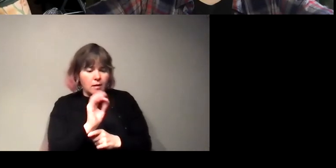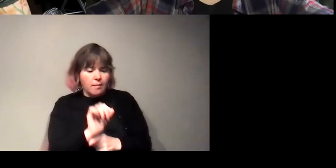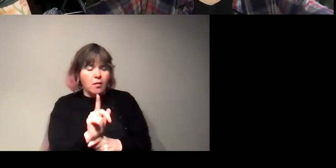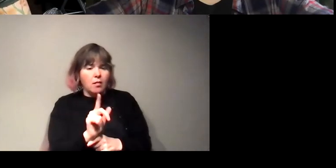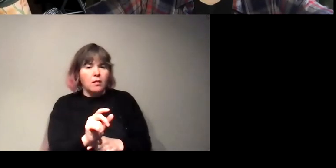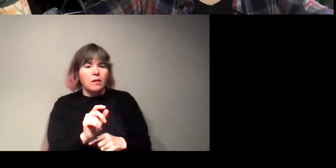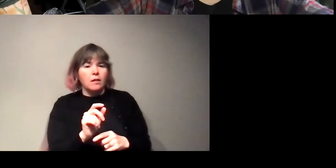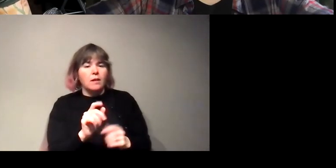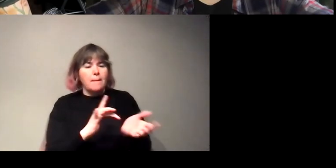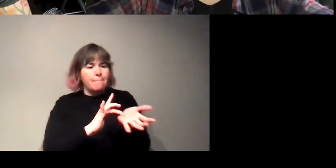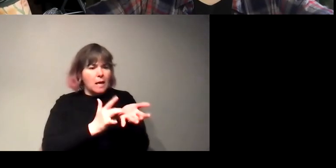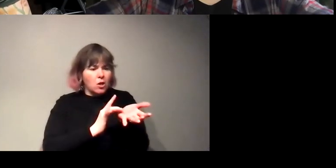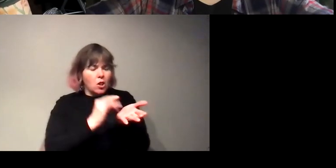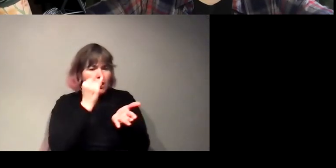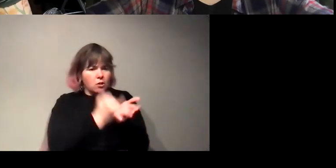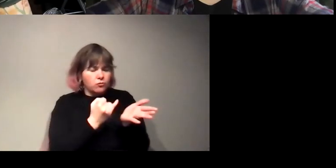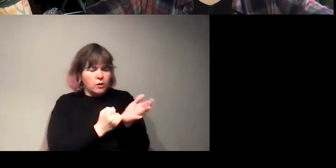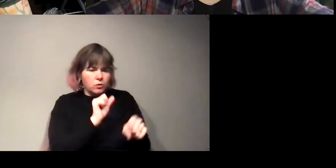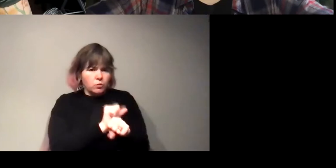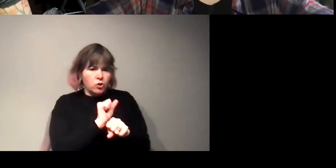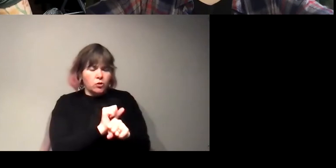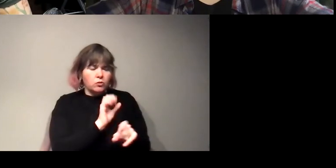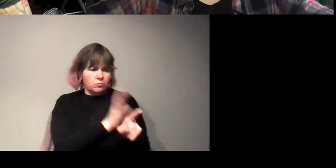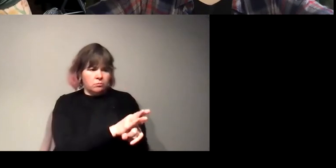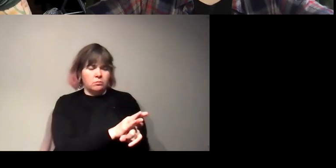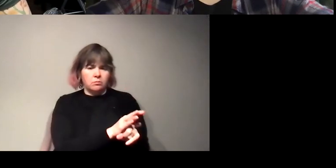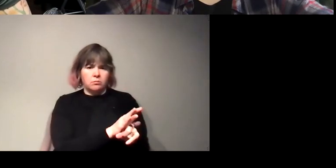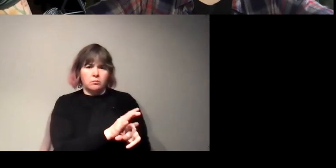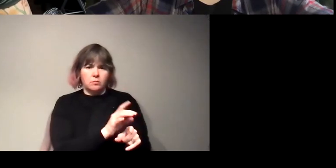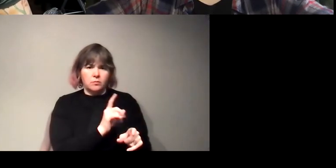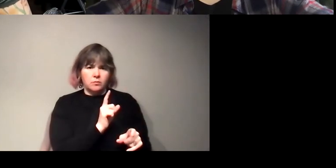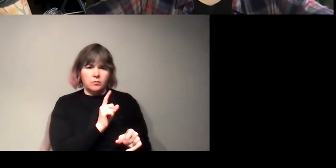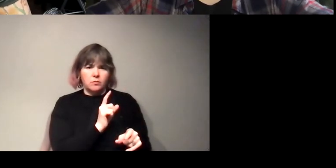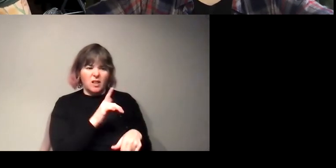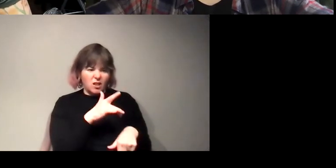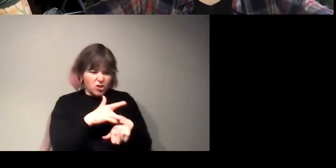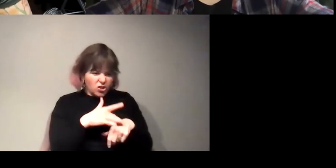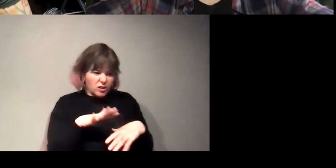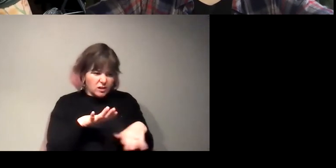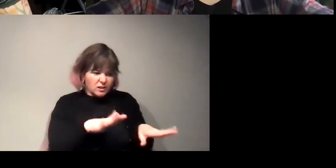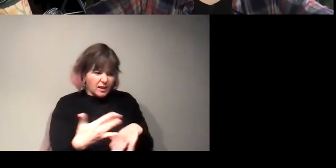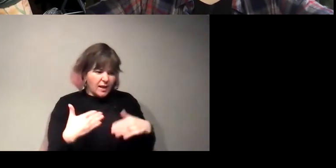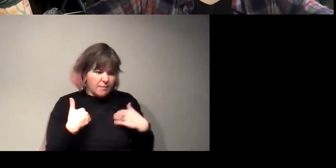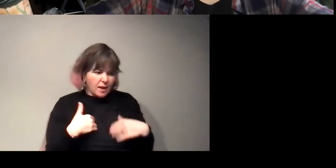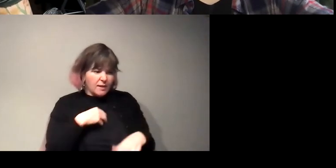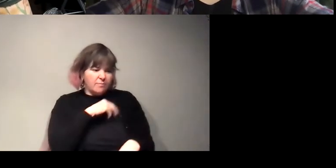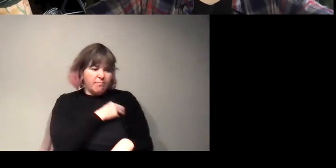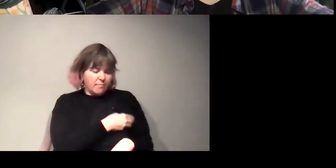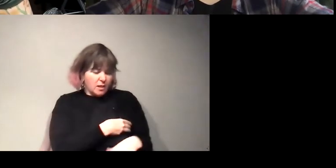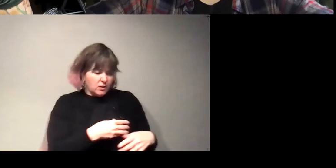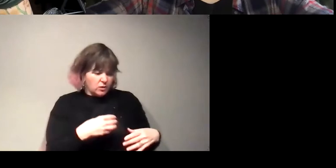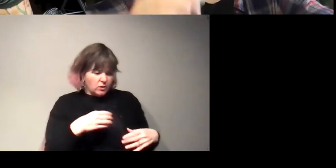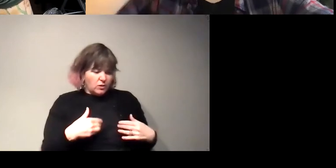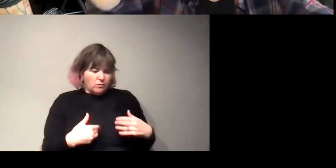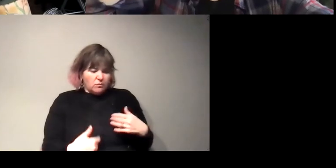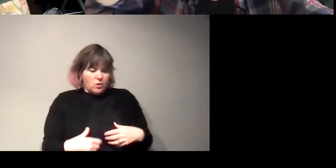for medical work. And so they're like literally touching dead bodies and working with muscles and organs and stuff.